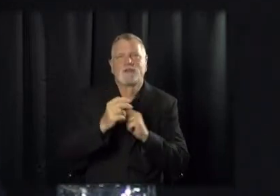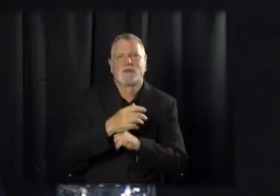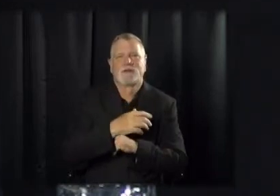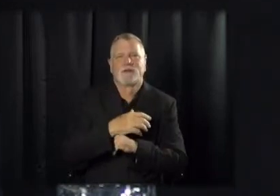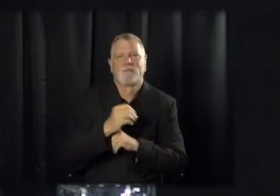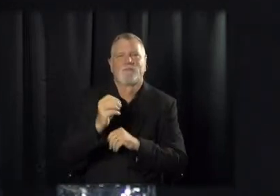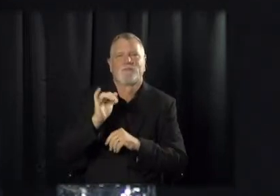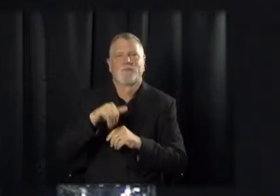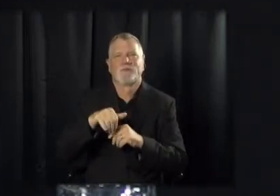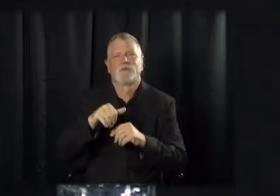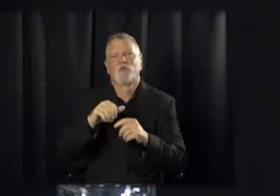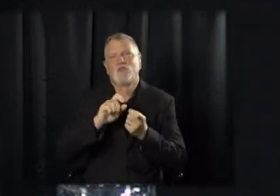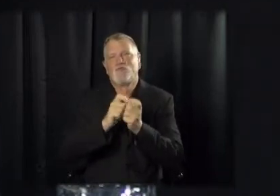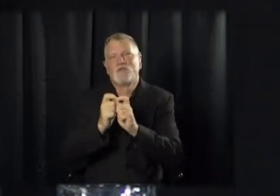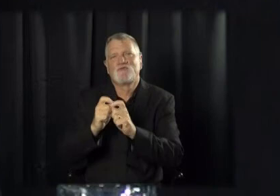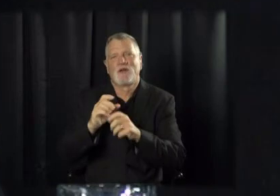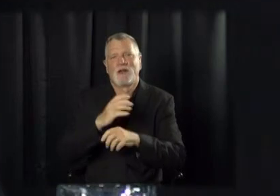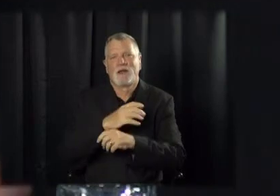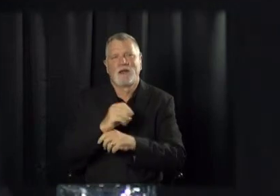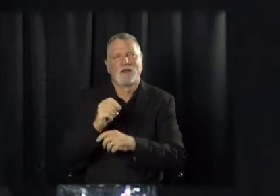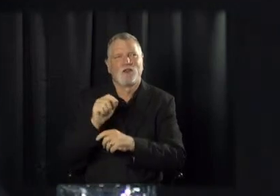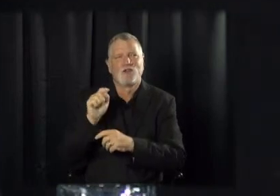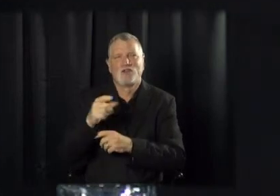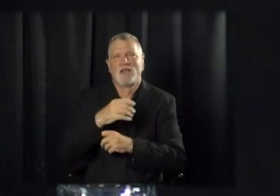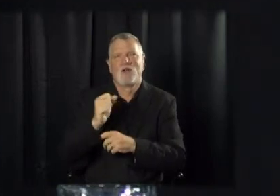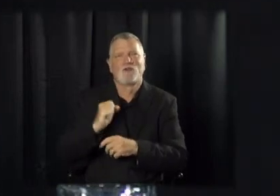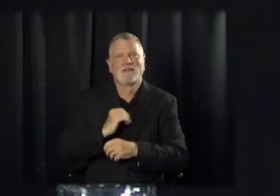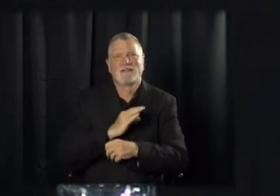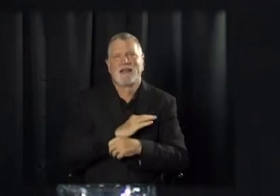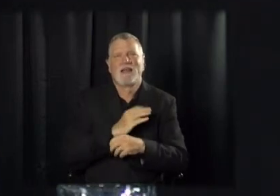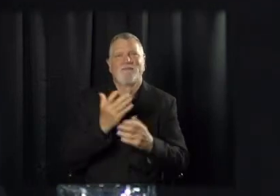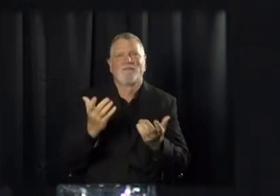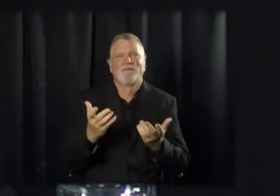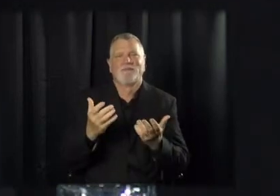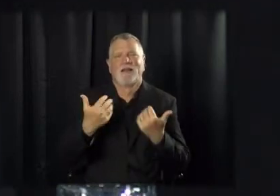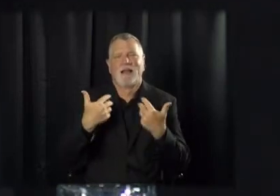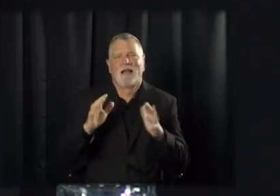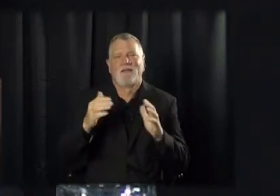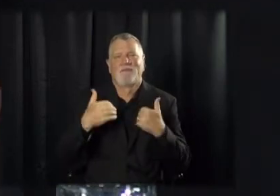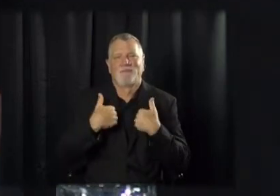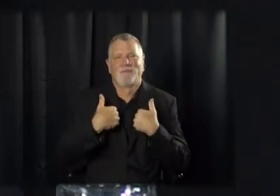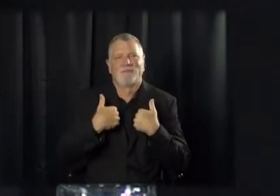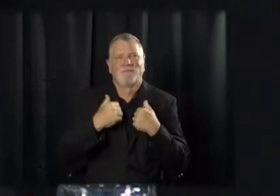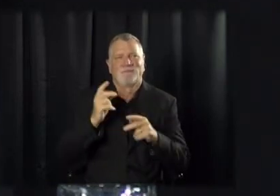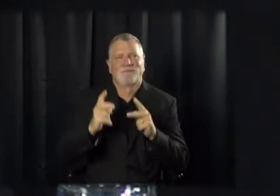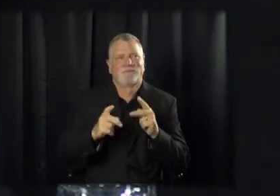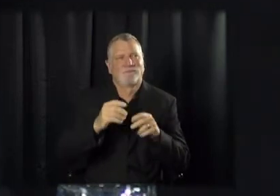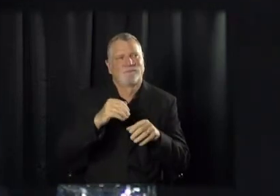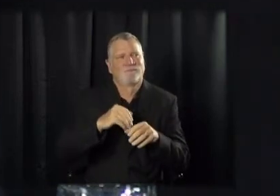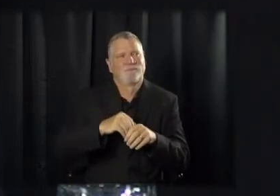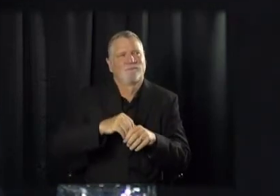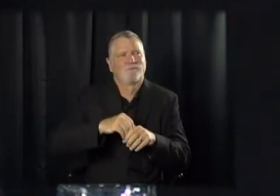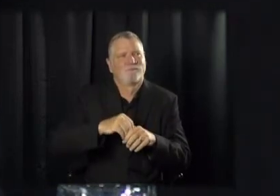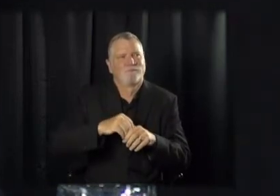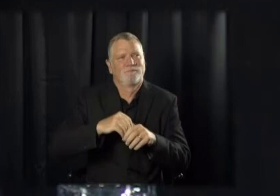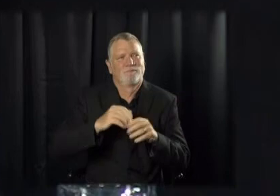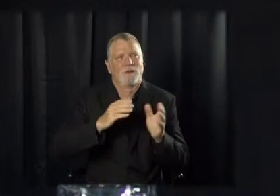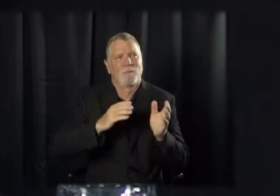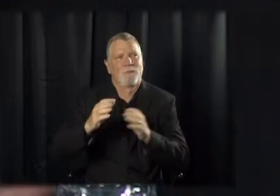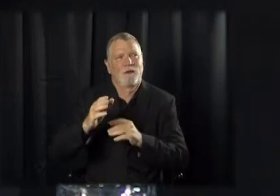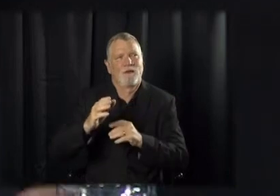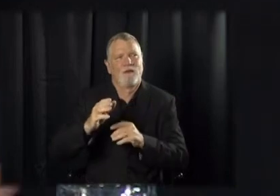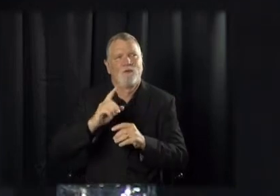negotiations on the restructuring. She and her staff have been the point people on these fiscal